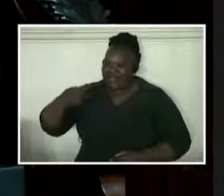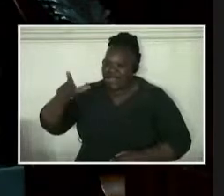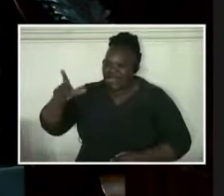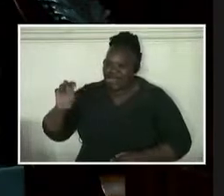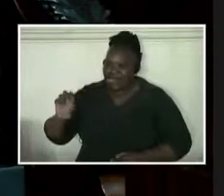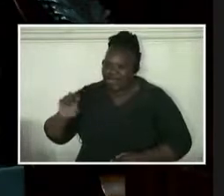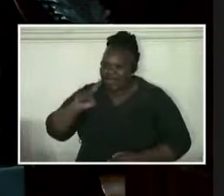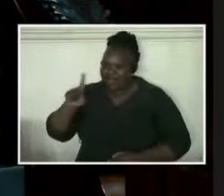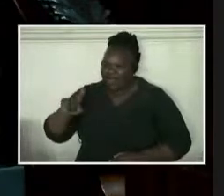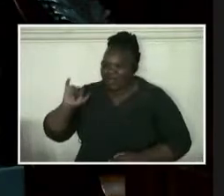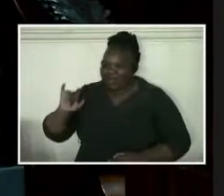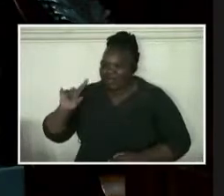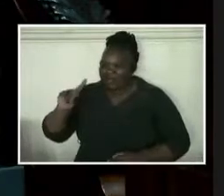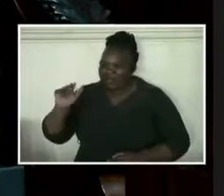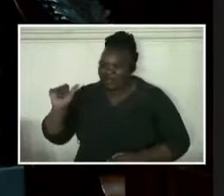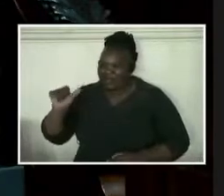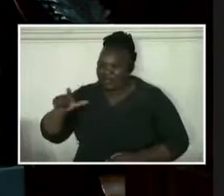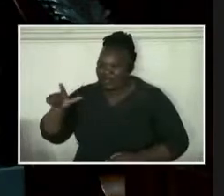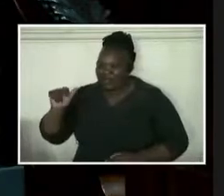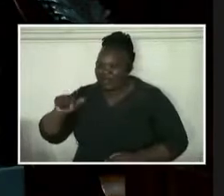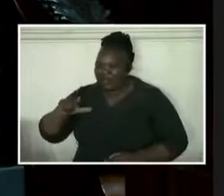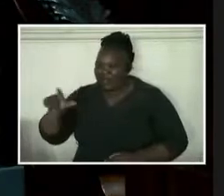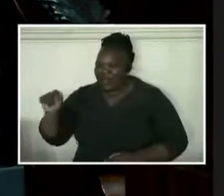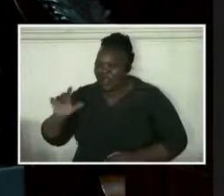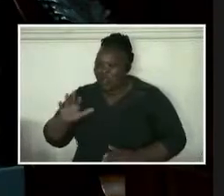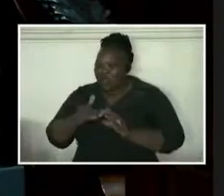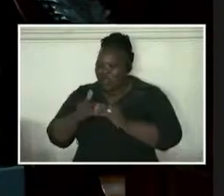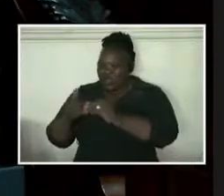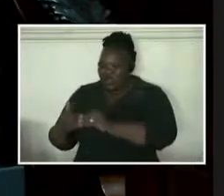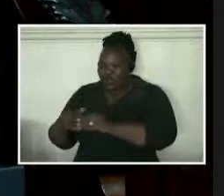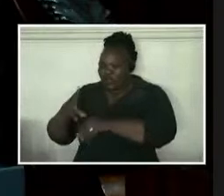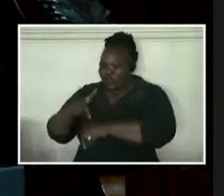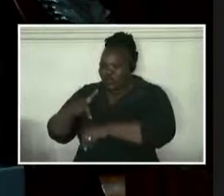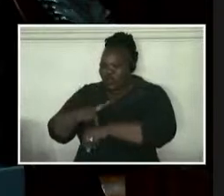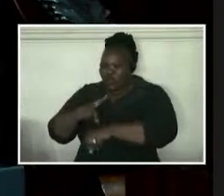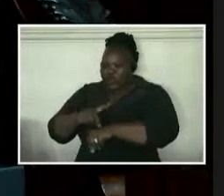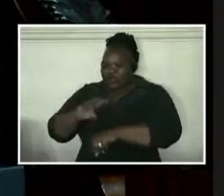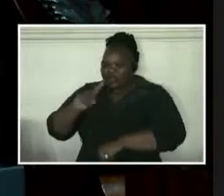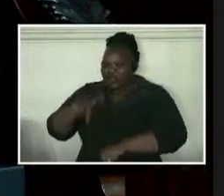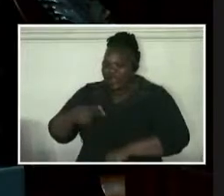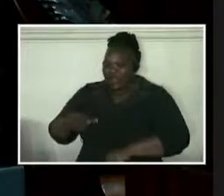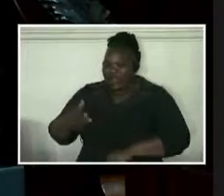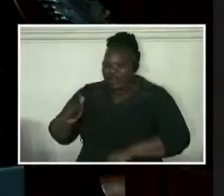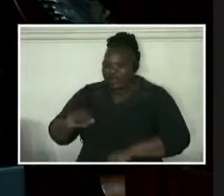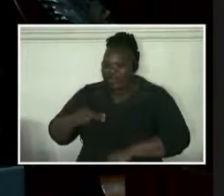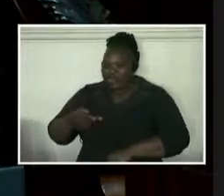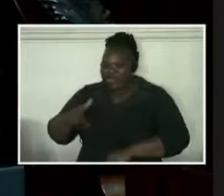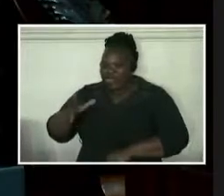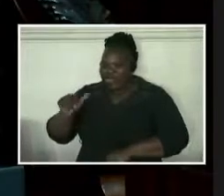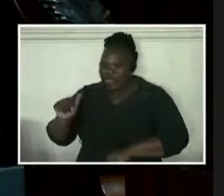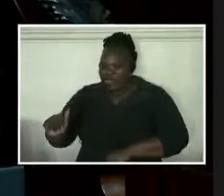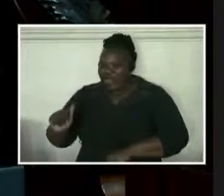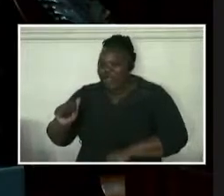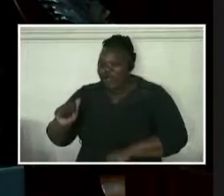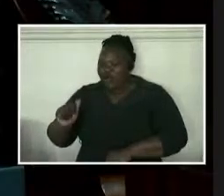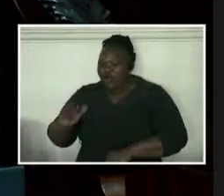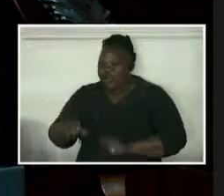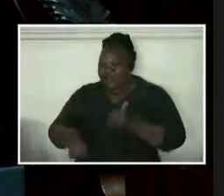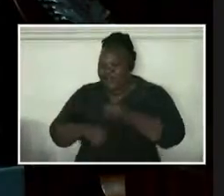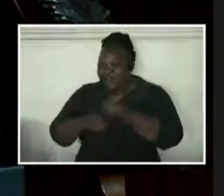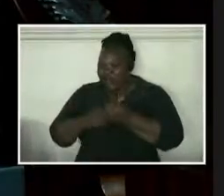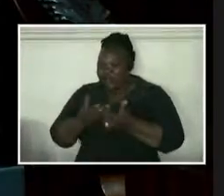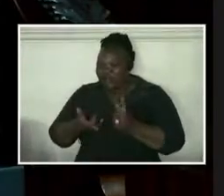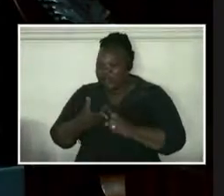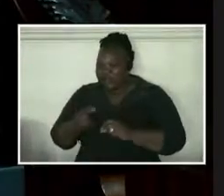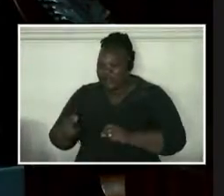as well as the national department of health led by dr patna for the support and guidance that they have continuously given to us in preparation for this budget